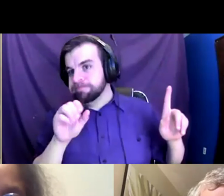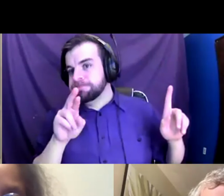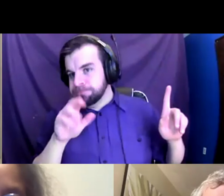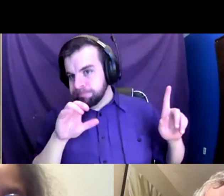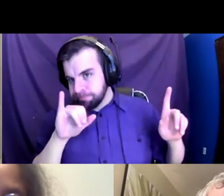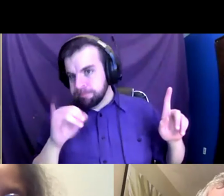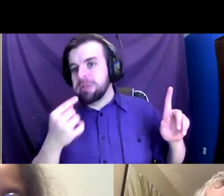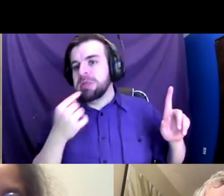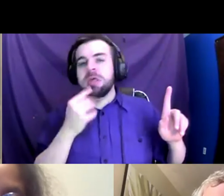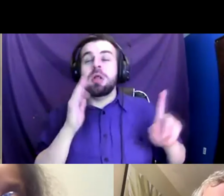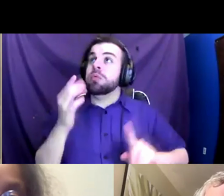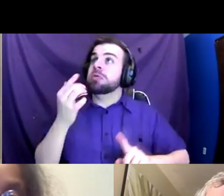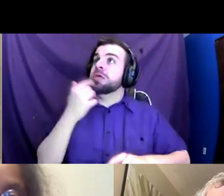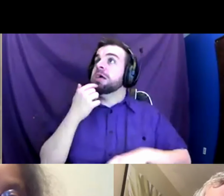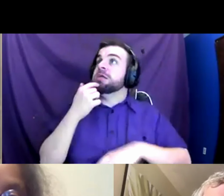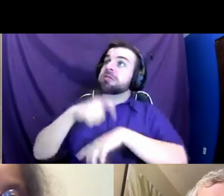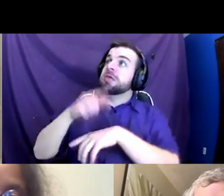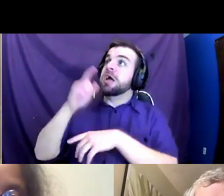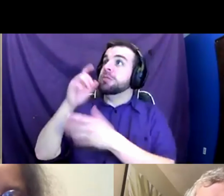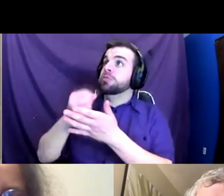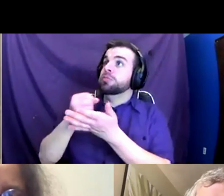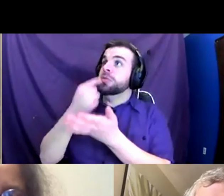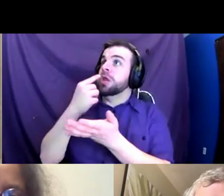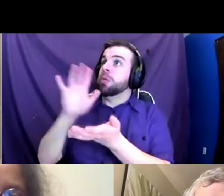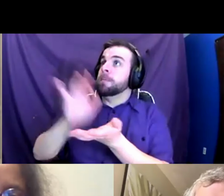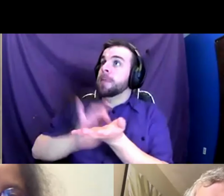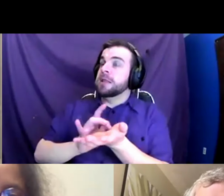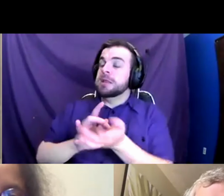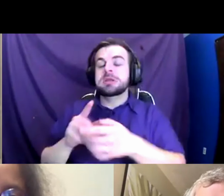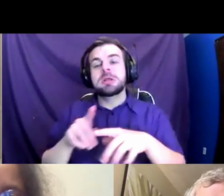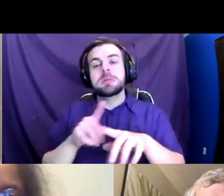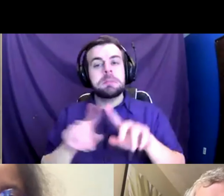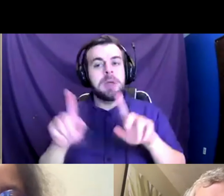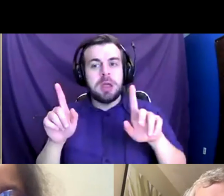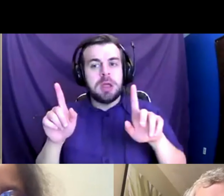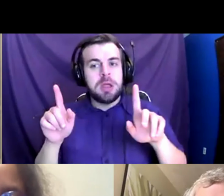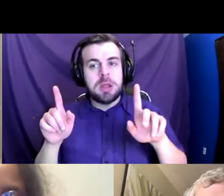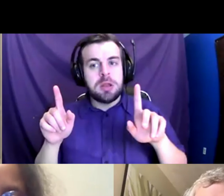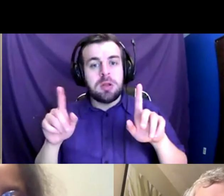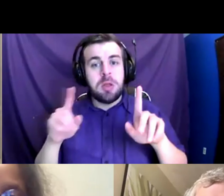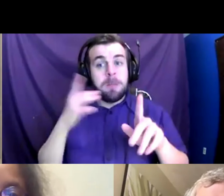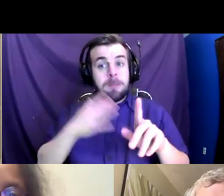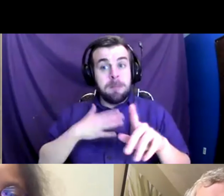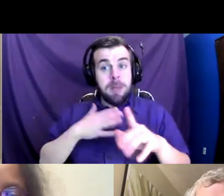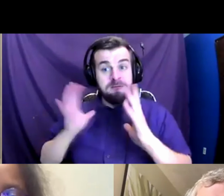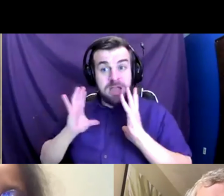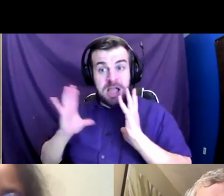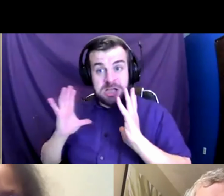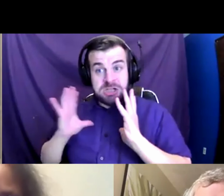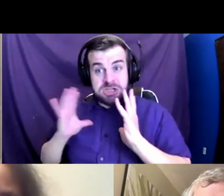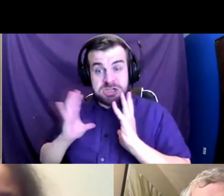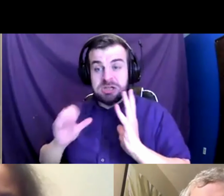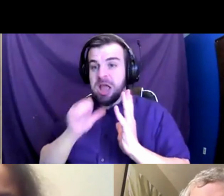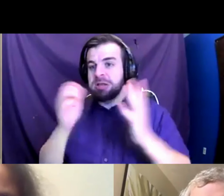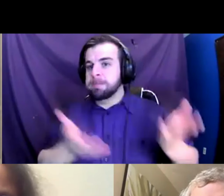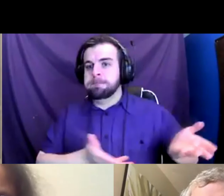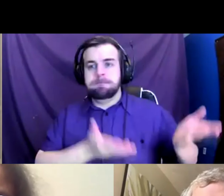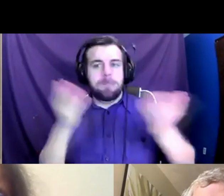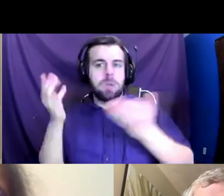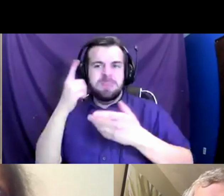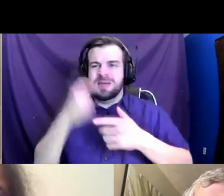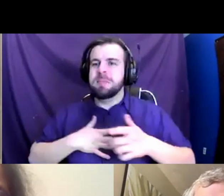take your medicine. But like I said, I didn't take when I went on my vacation because it was my first big vacation